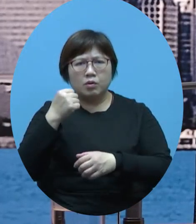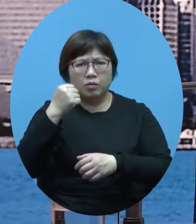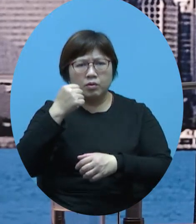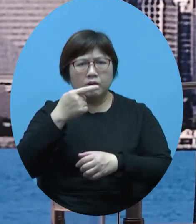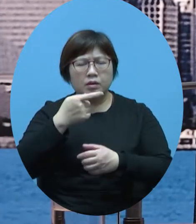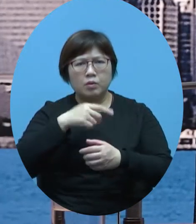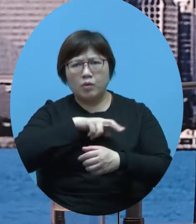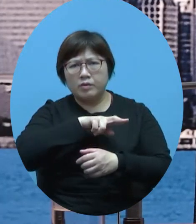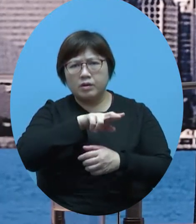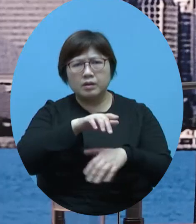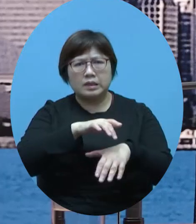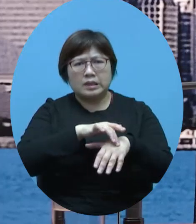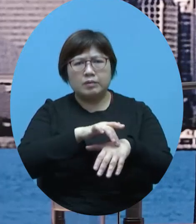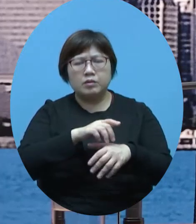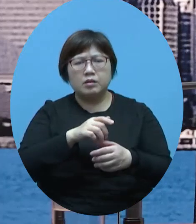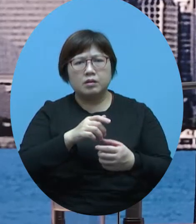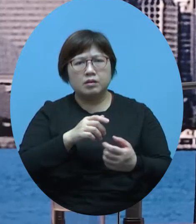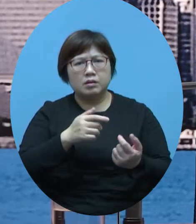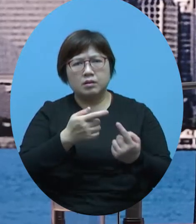the exposure period.